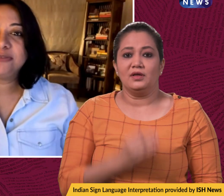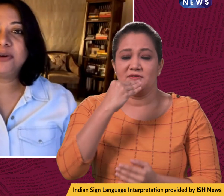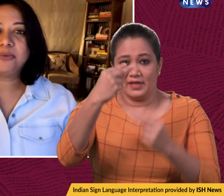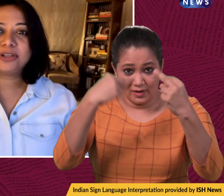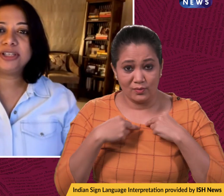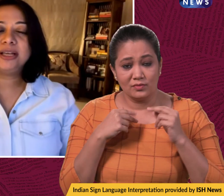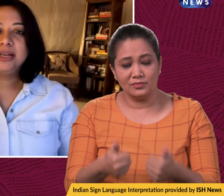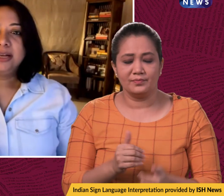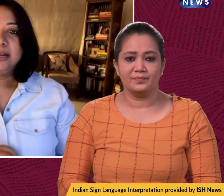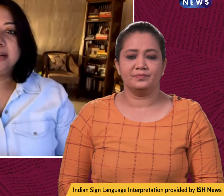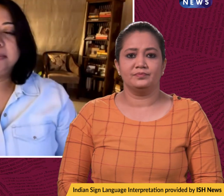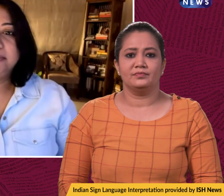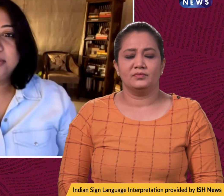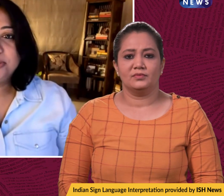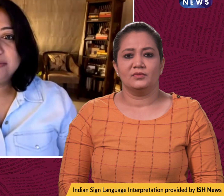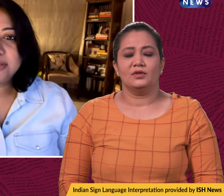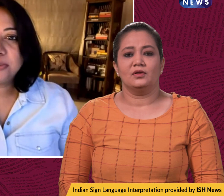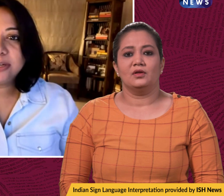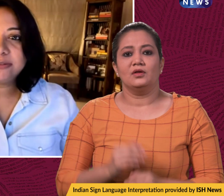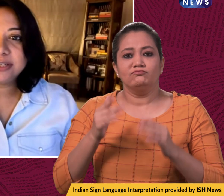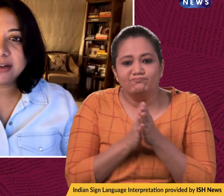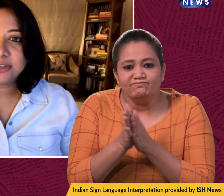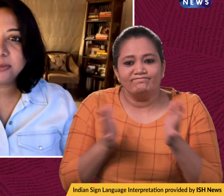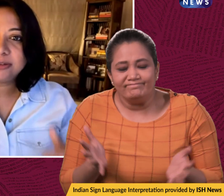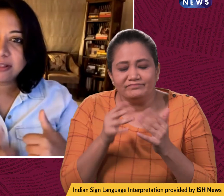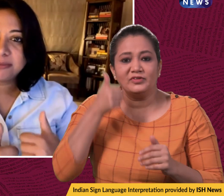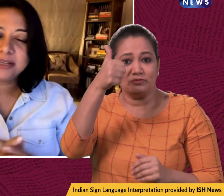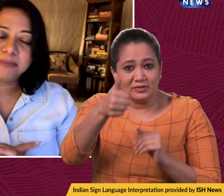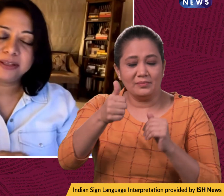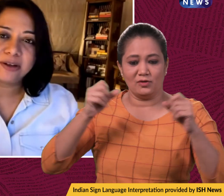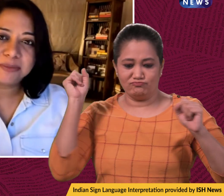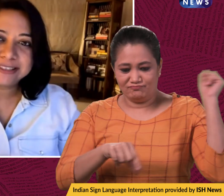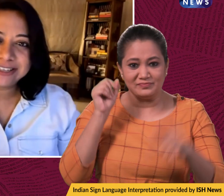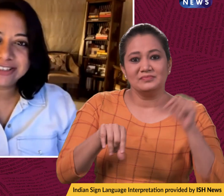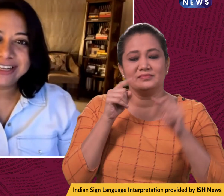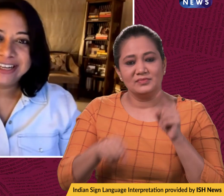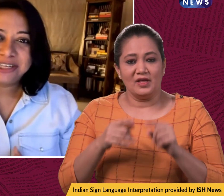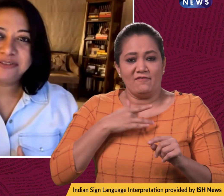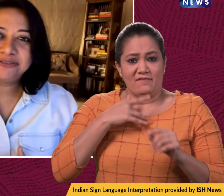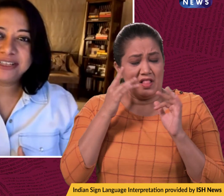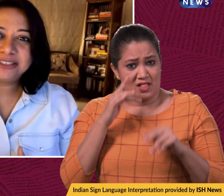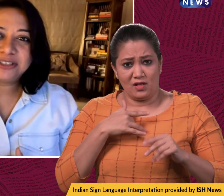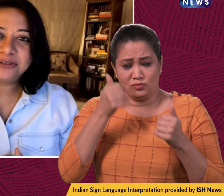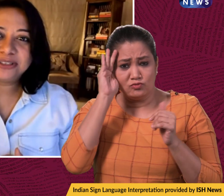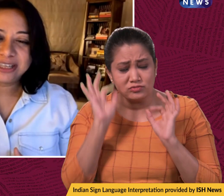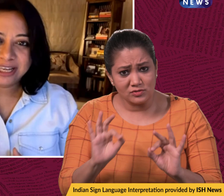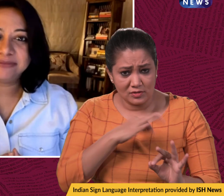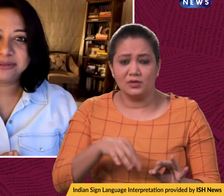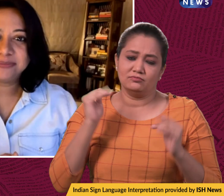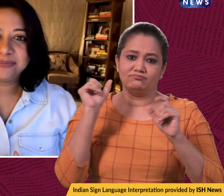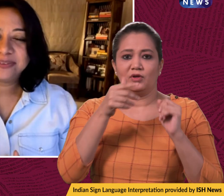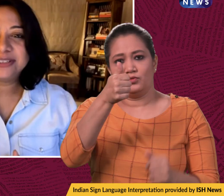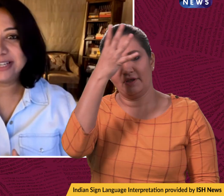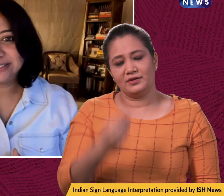Thank you so much for watching. Do leave us a word of encouragement or a thumbs up in the comment section if you find this news helpful.